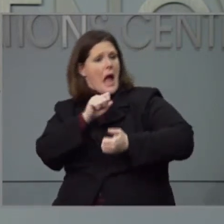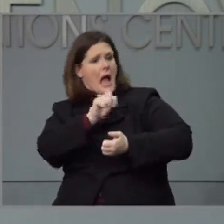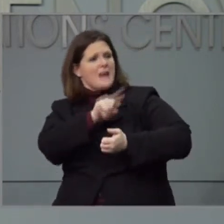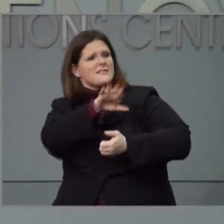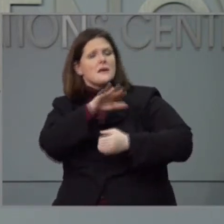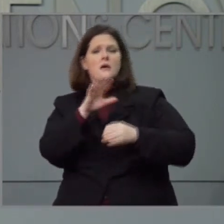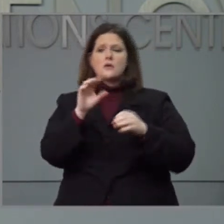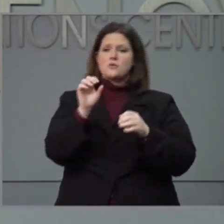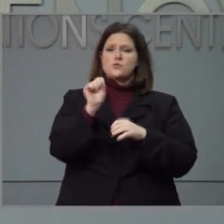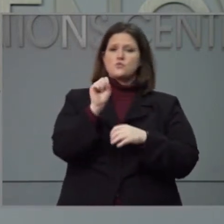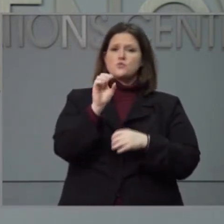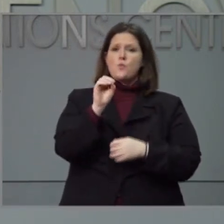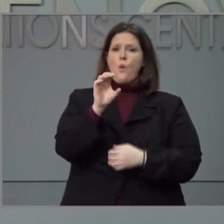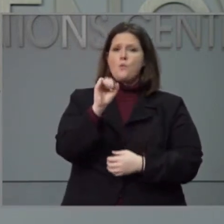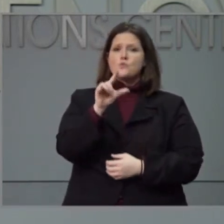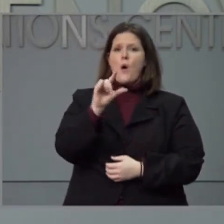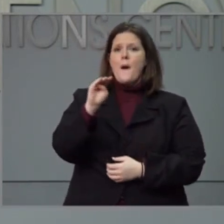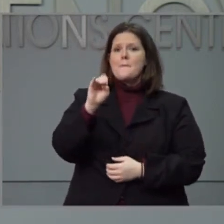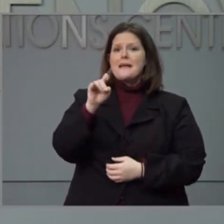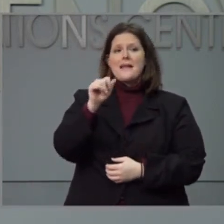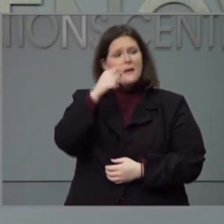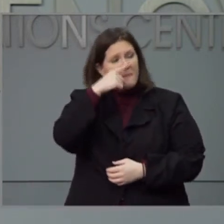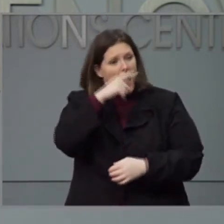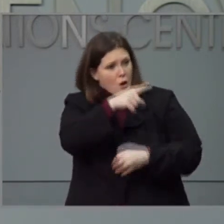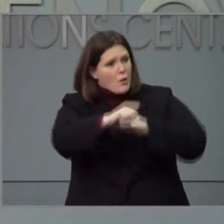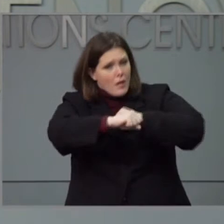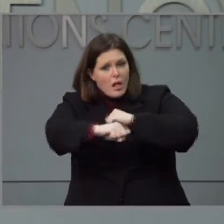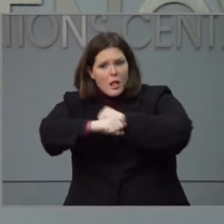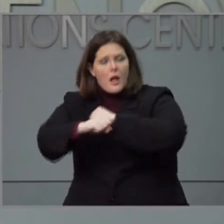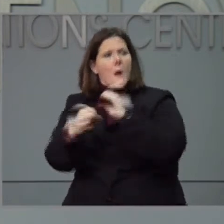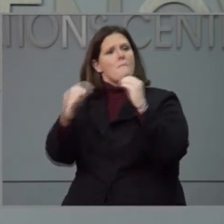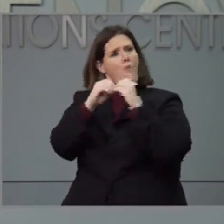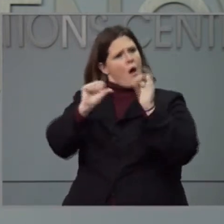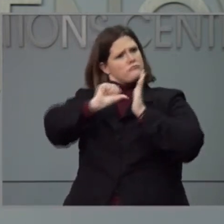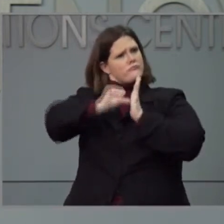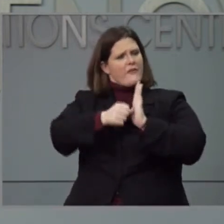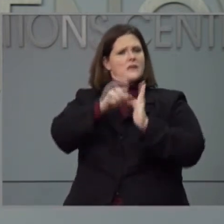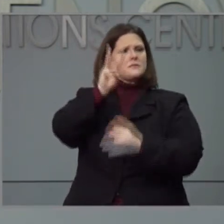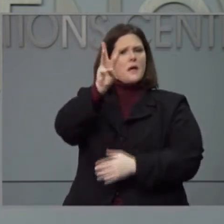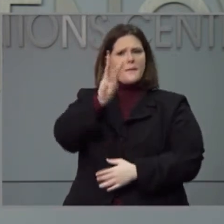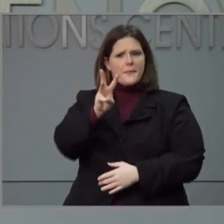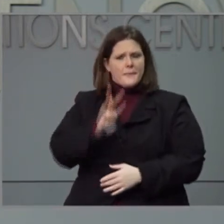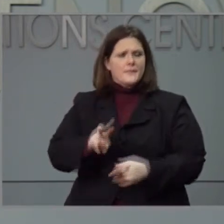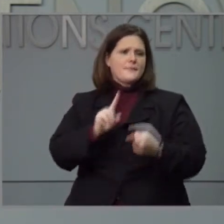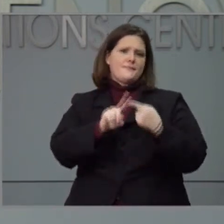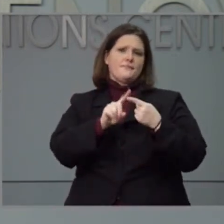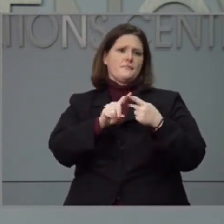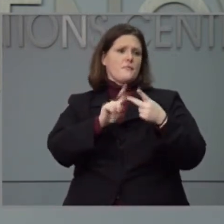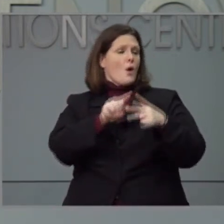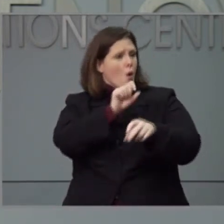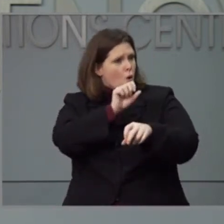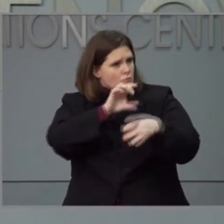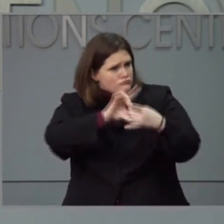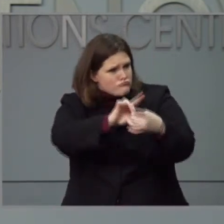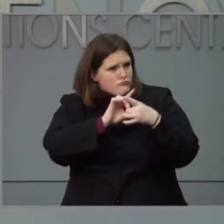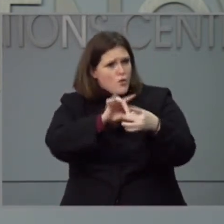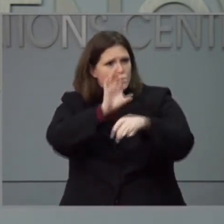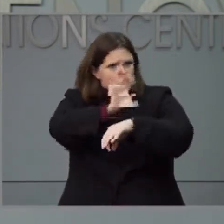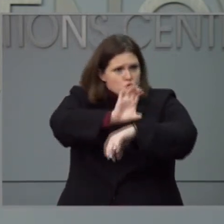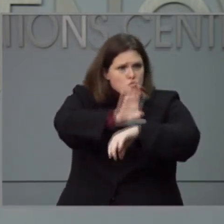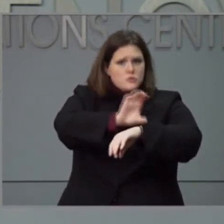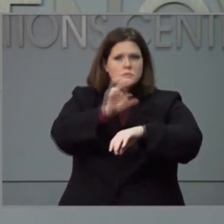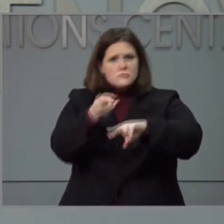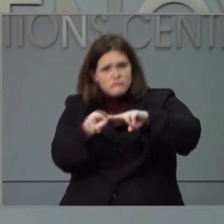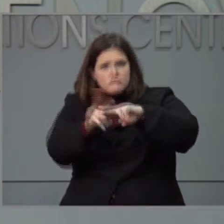on social media about the 3 Ws, work with your business community and your faith leaders to talk about the importance of wearing